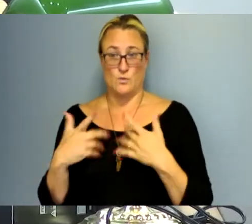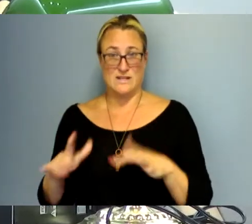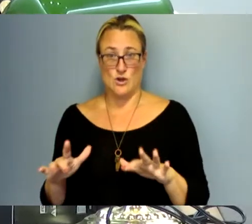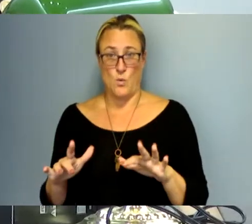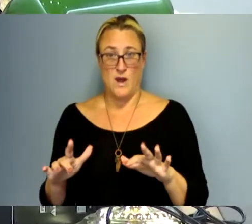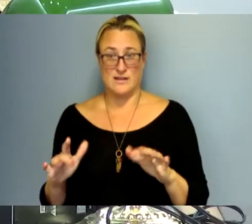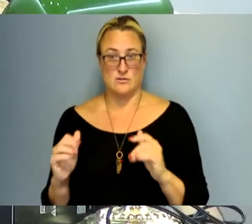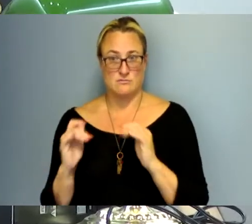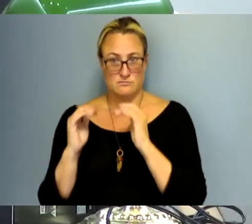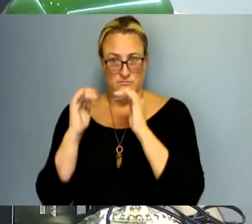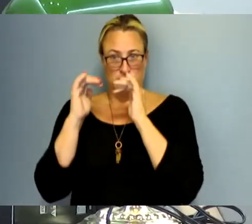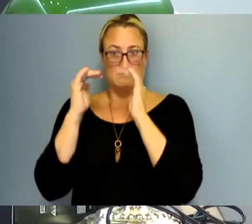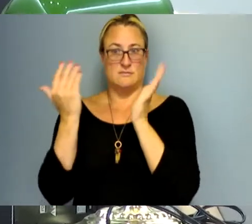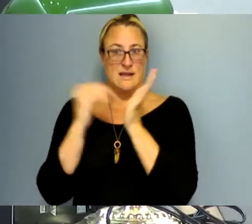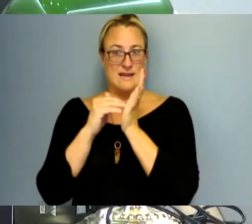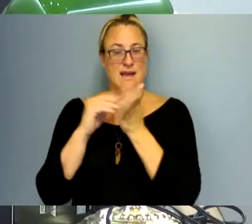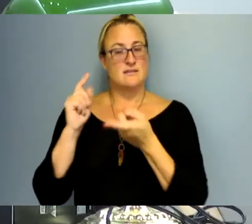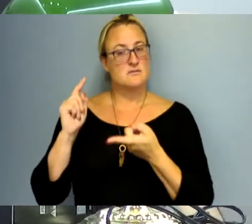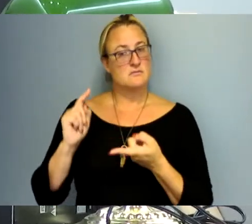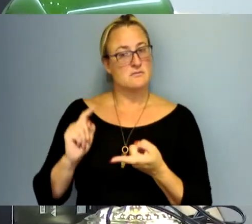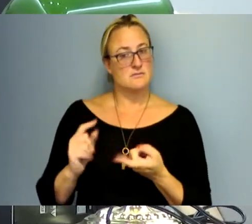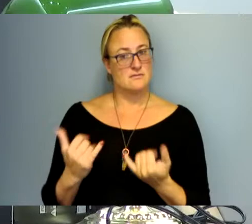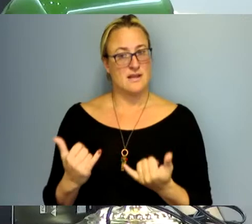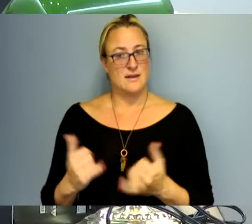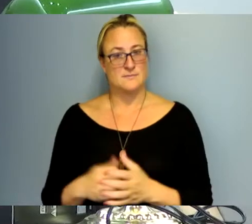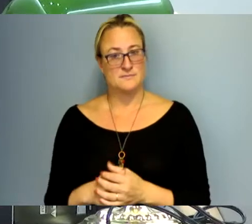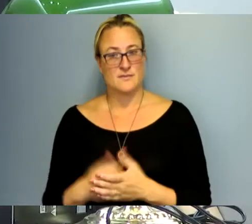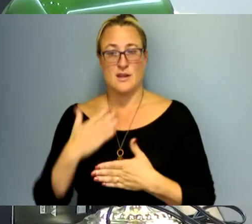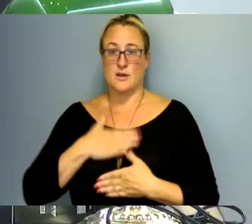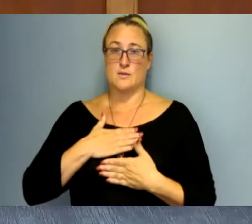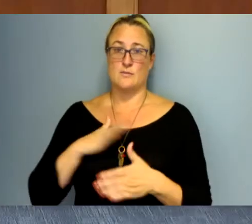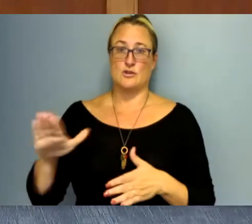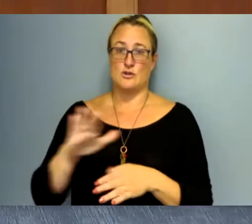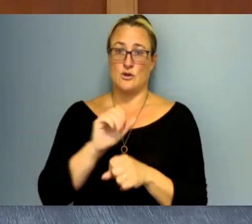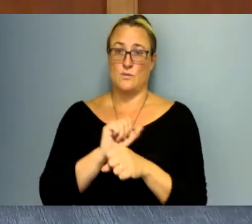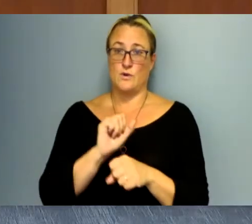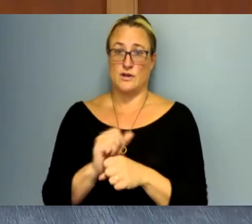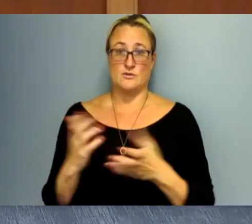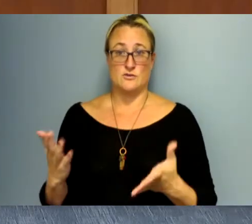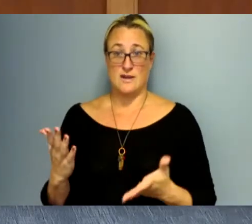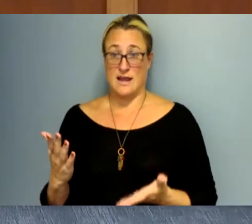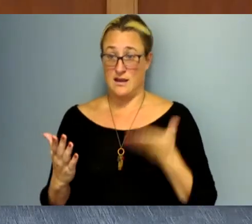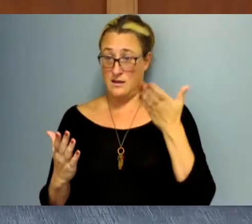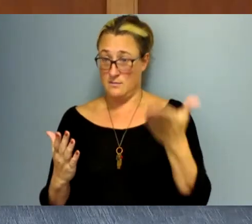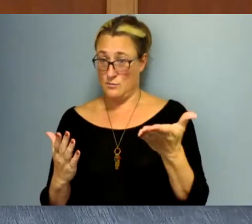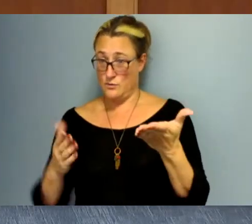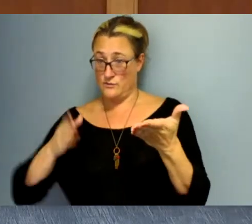So appreciate everyone's work today. I'll entertain a motion to adjourn. So moved.